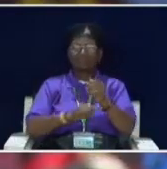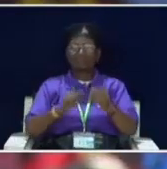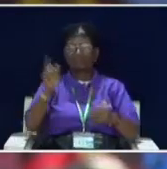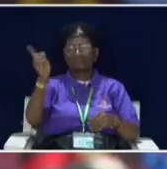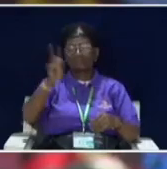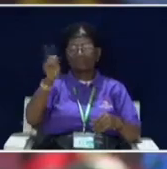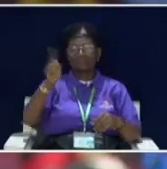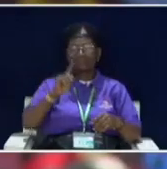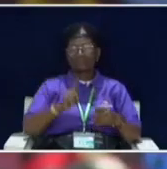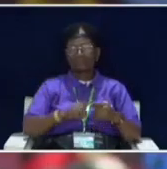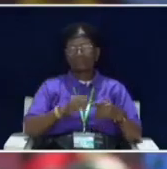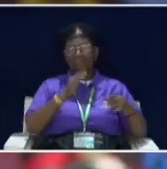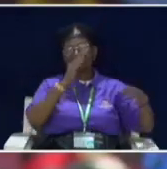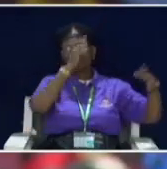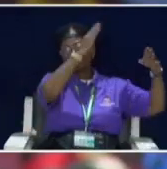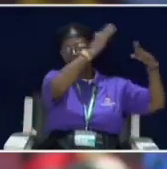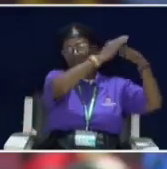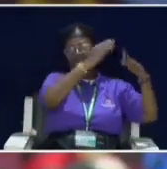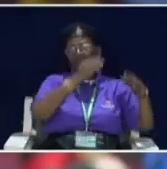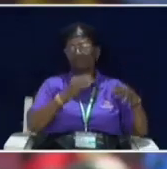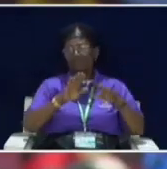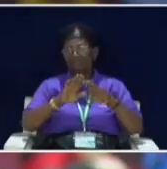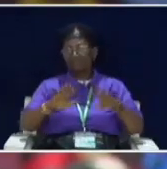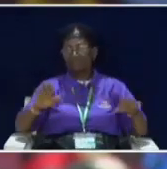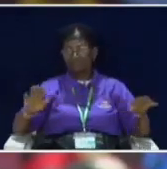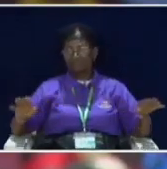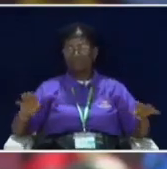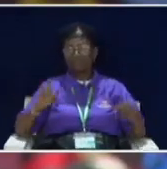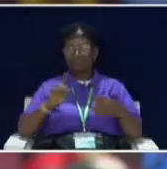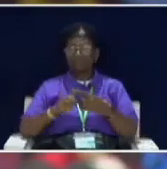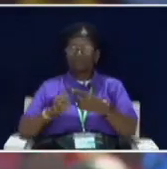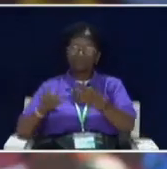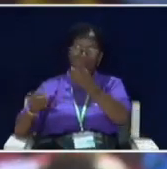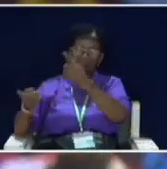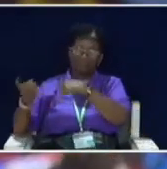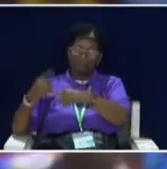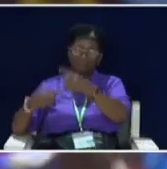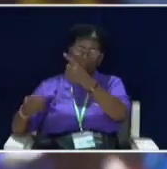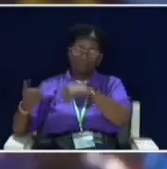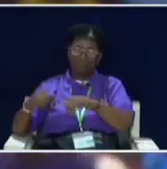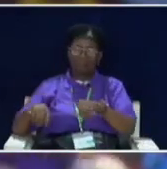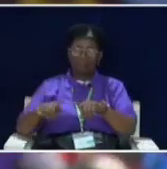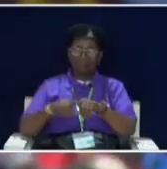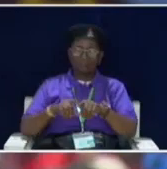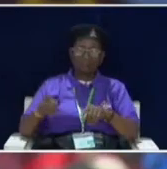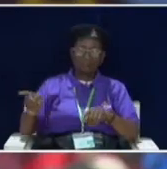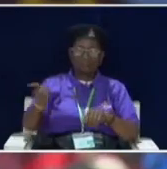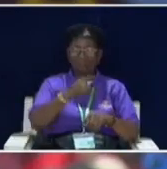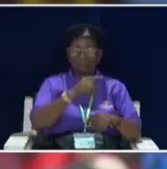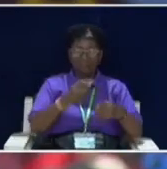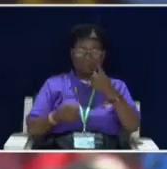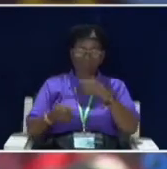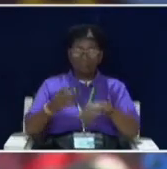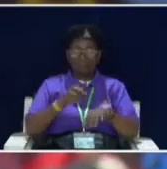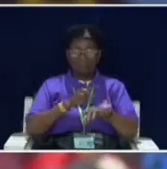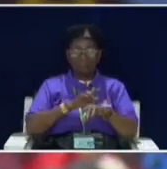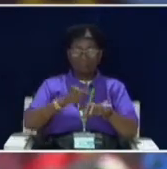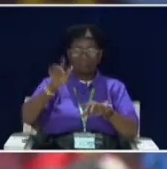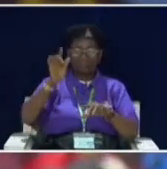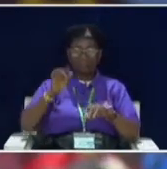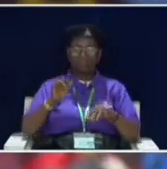to prevent the children from arriving. So you come early. As soon